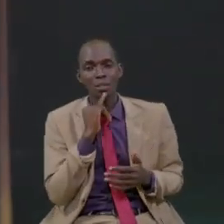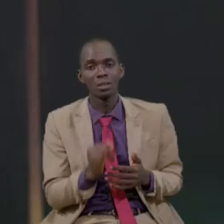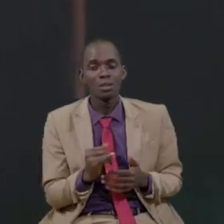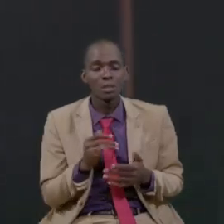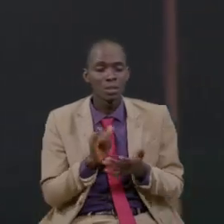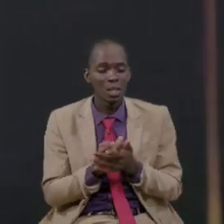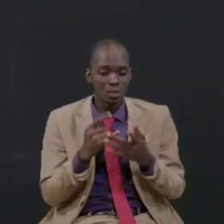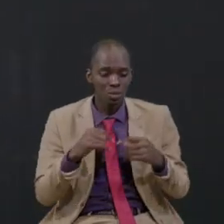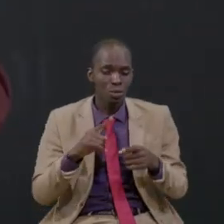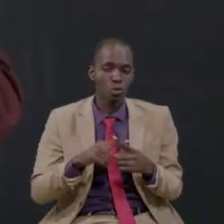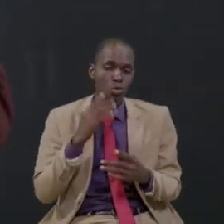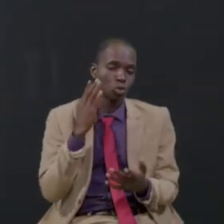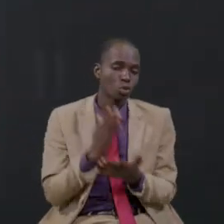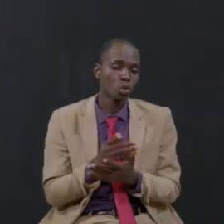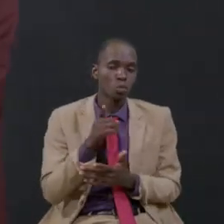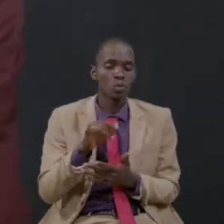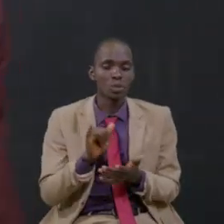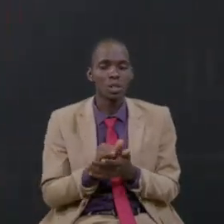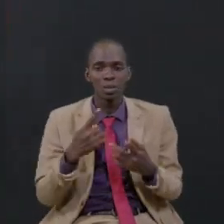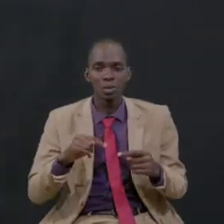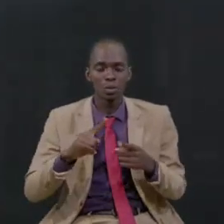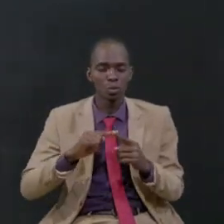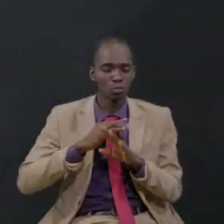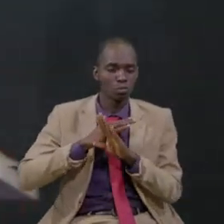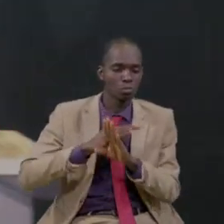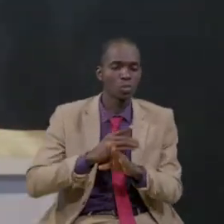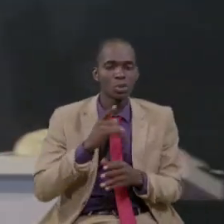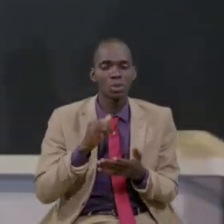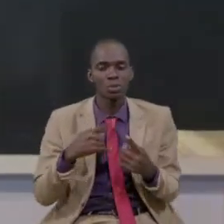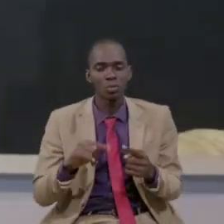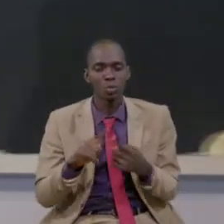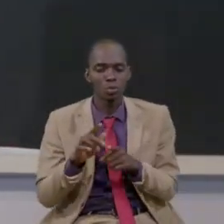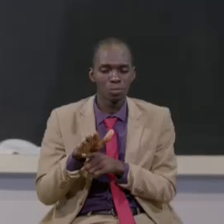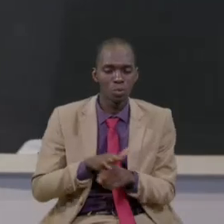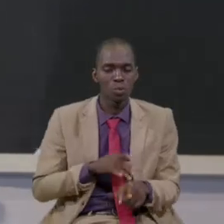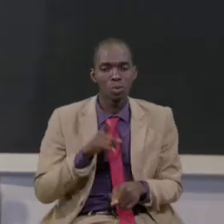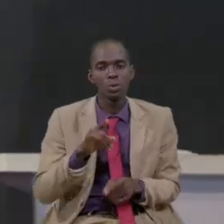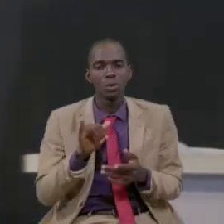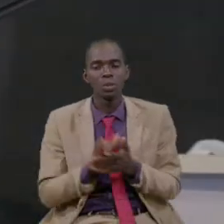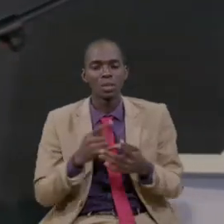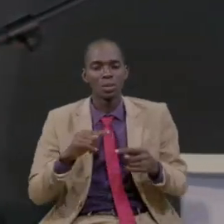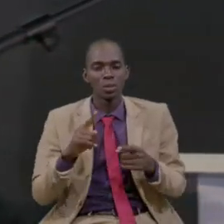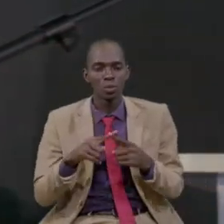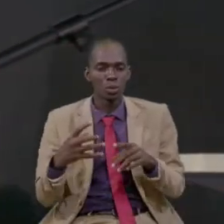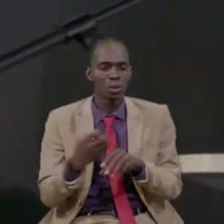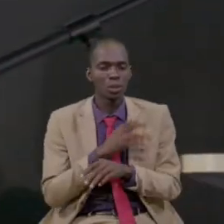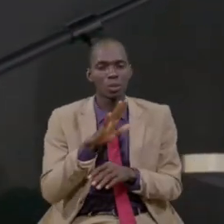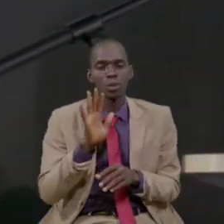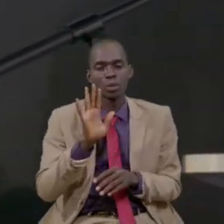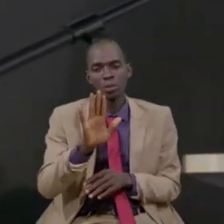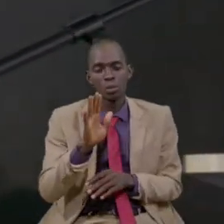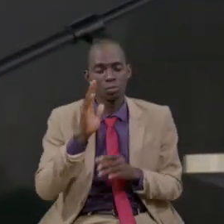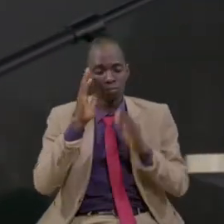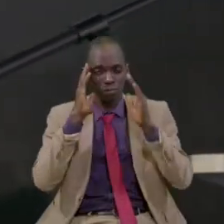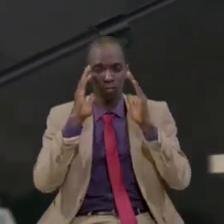that tries to delay you, that tries to take your attention. And here we are. Look at the